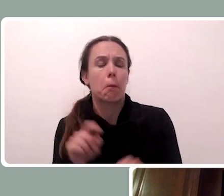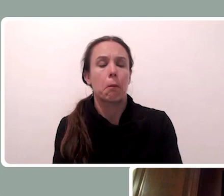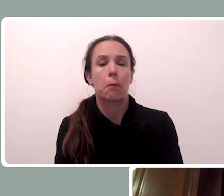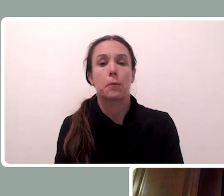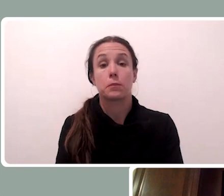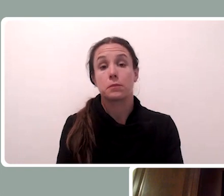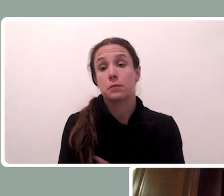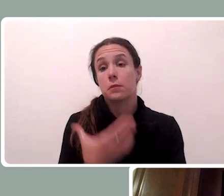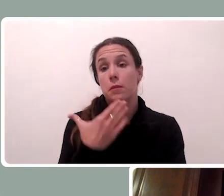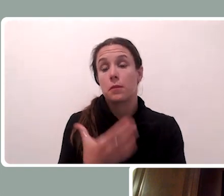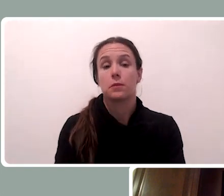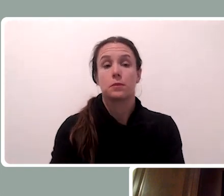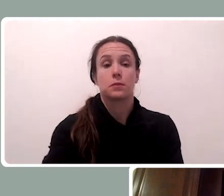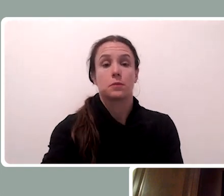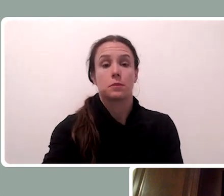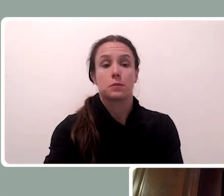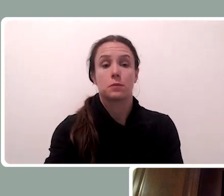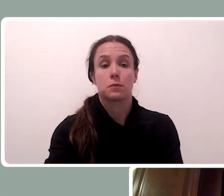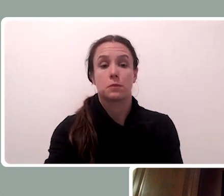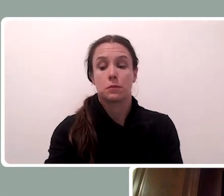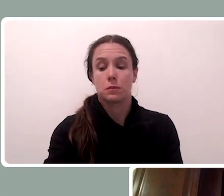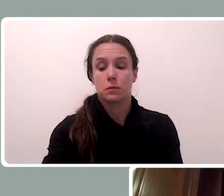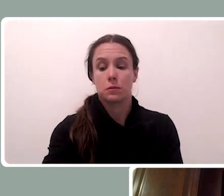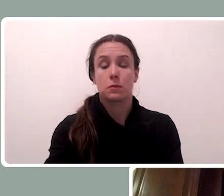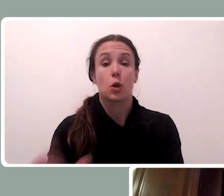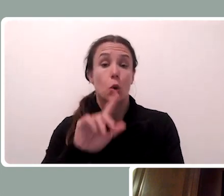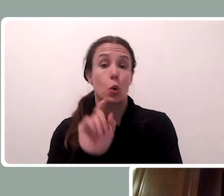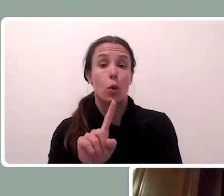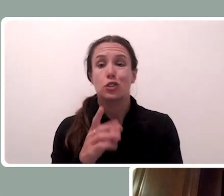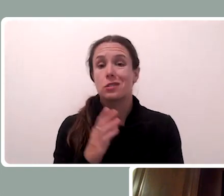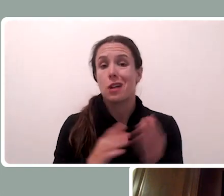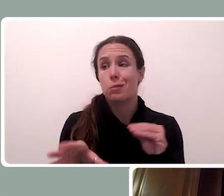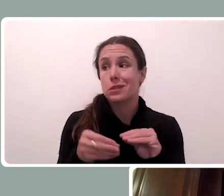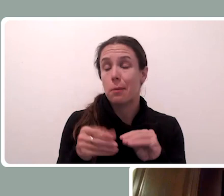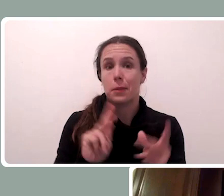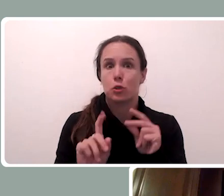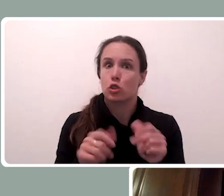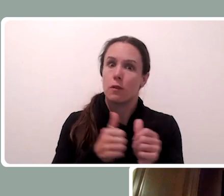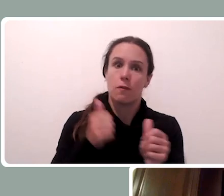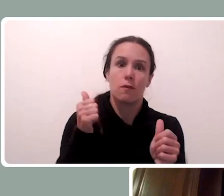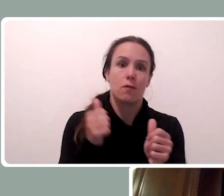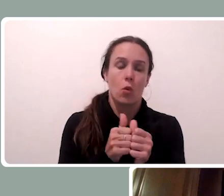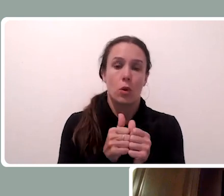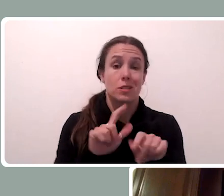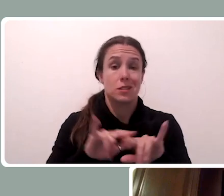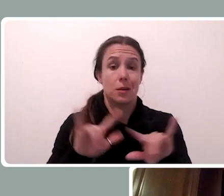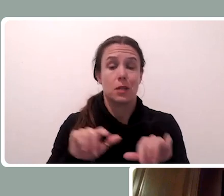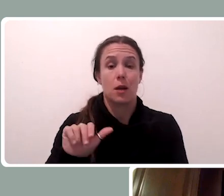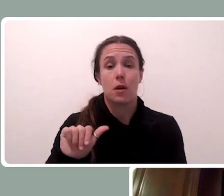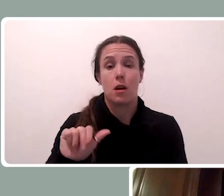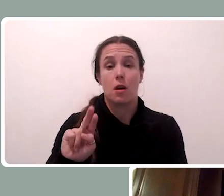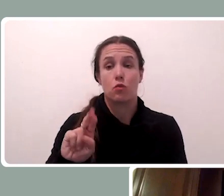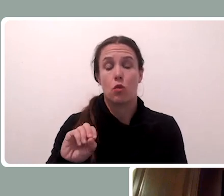Great, thank you. Are there any supplements that people should avoid while they're taking aromatase